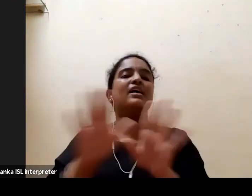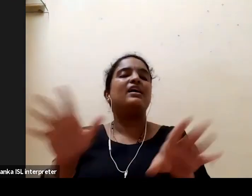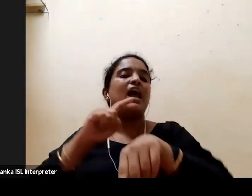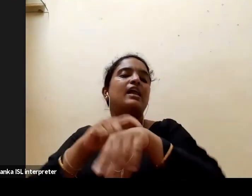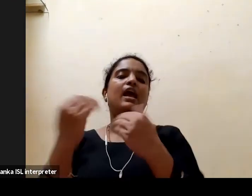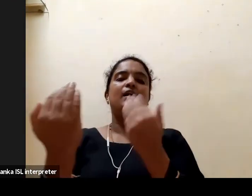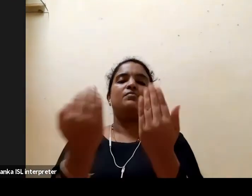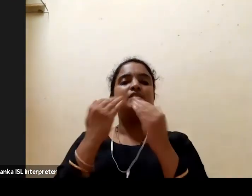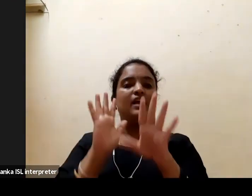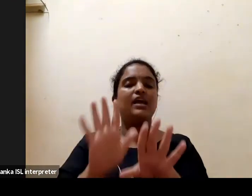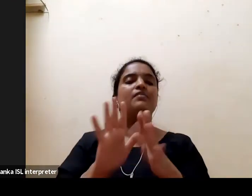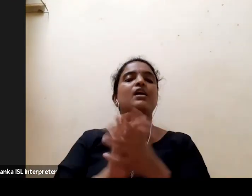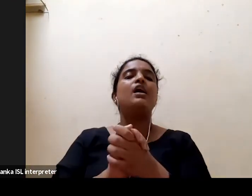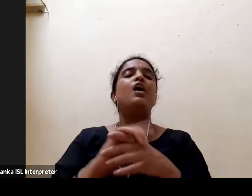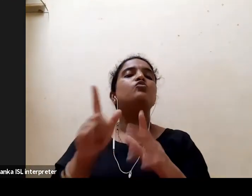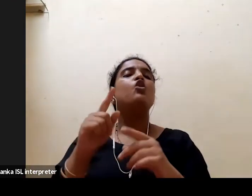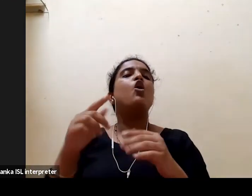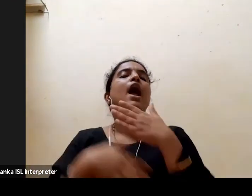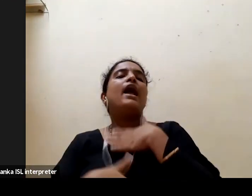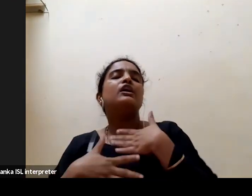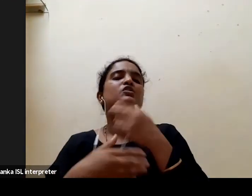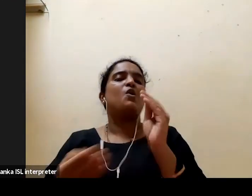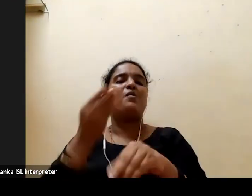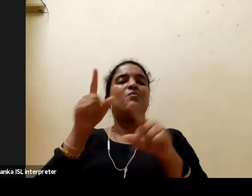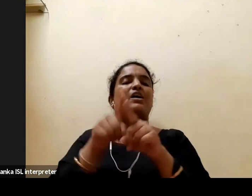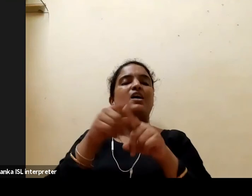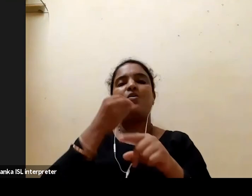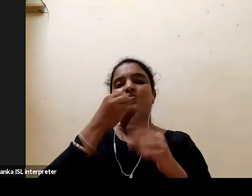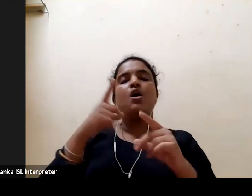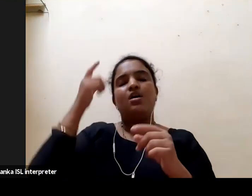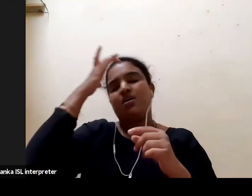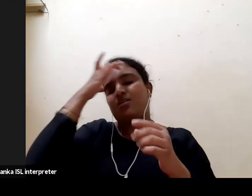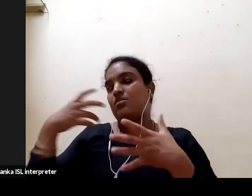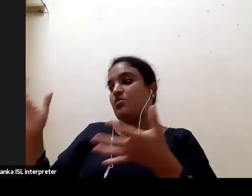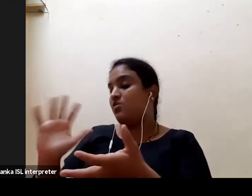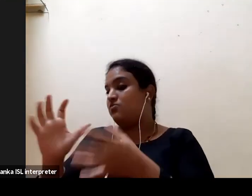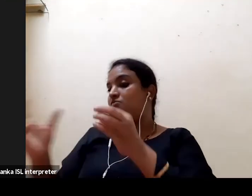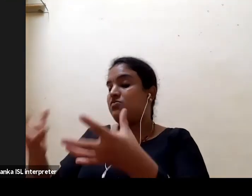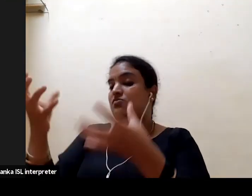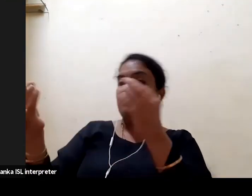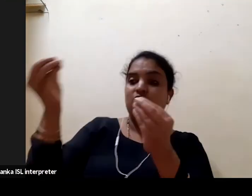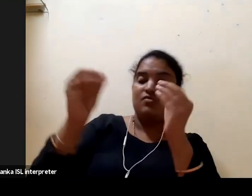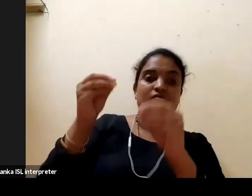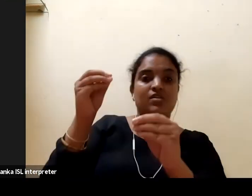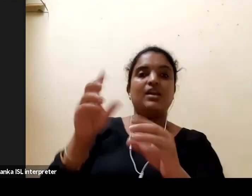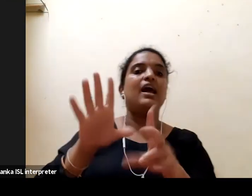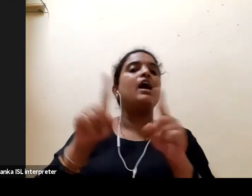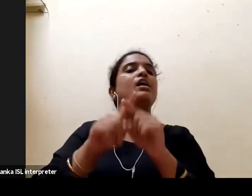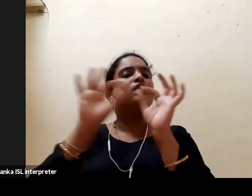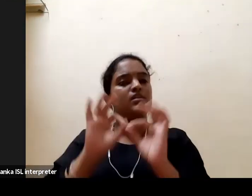about making cooking enjoyable for yourself, and not so tiresome. Use the fridge, use the